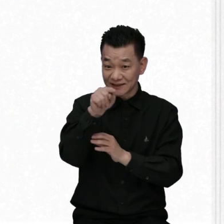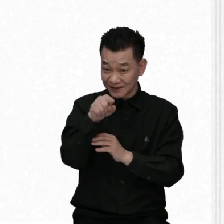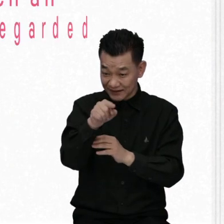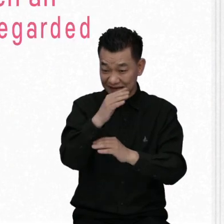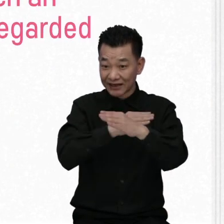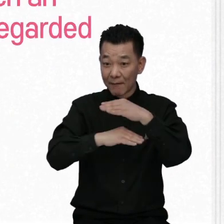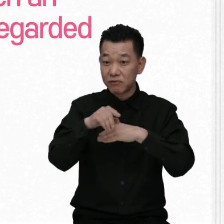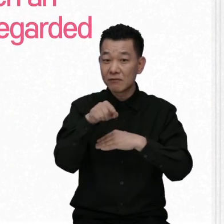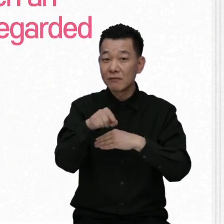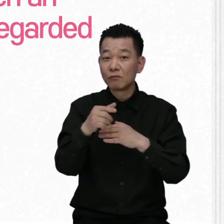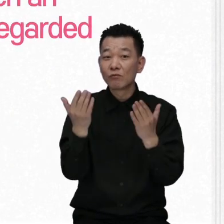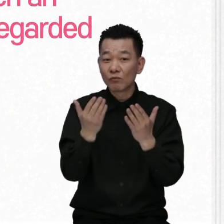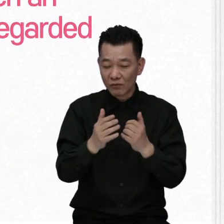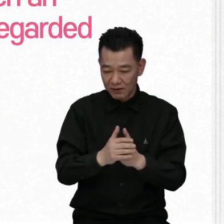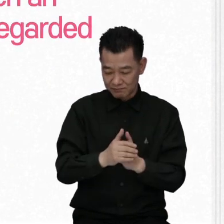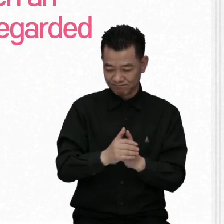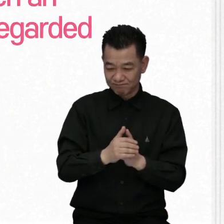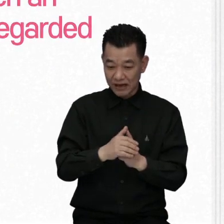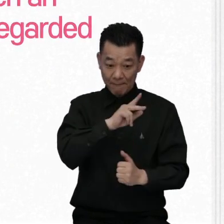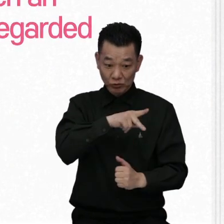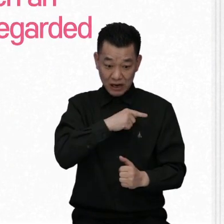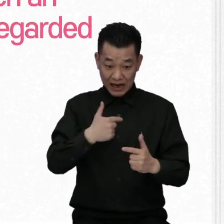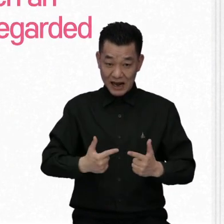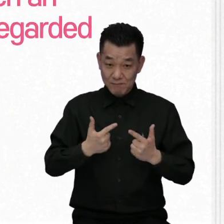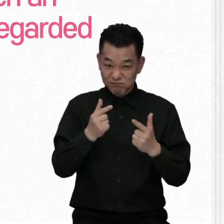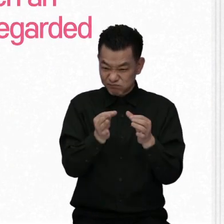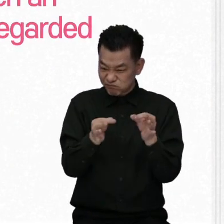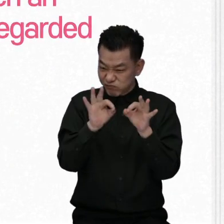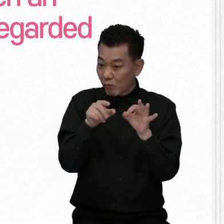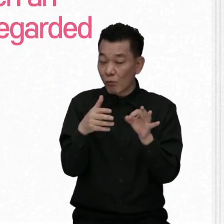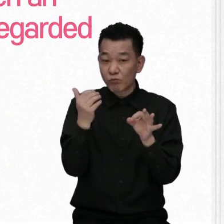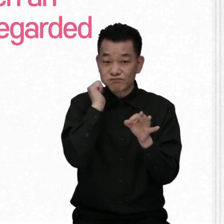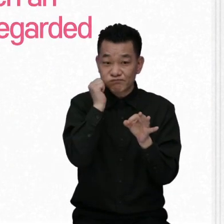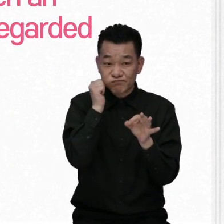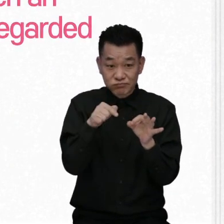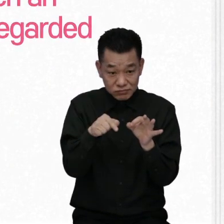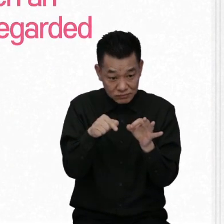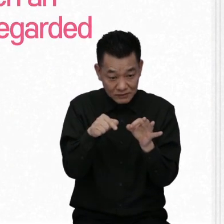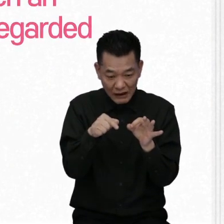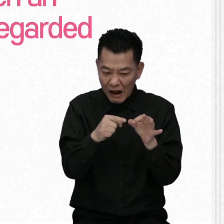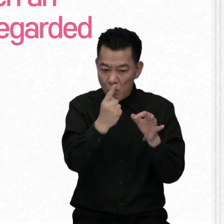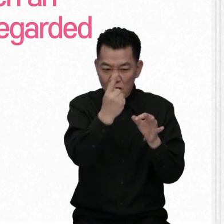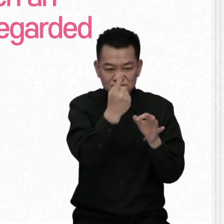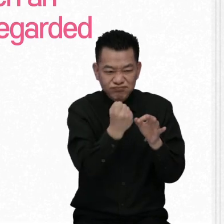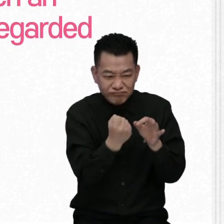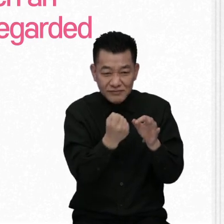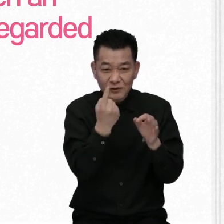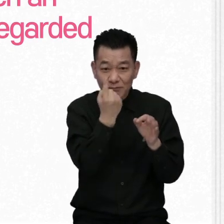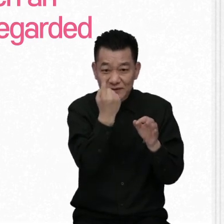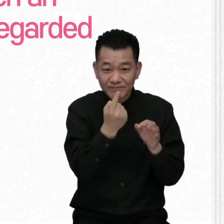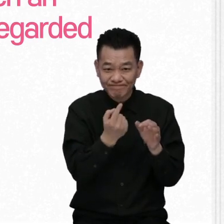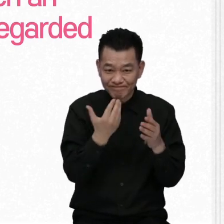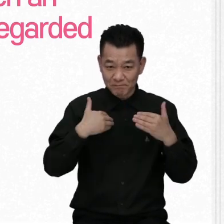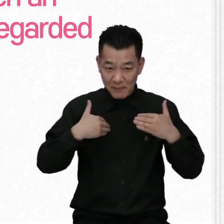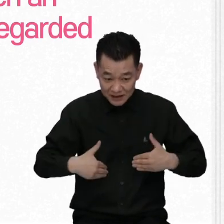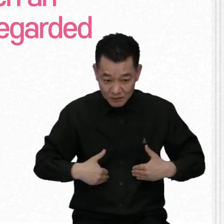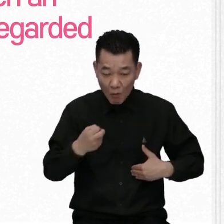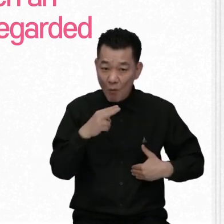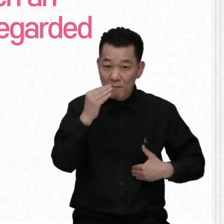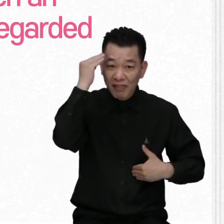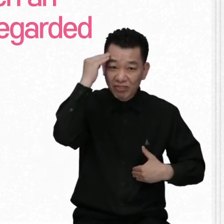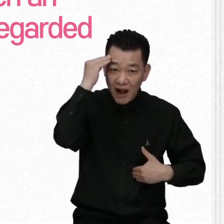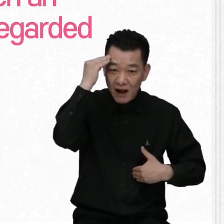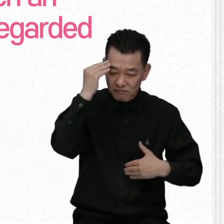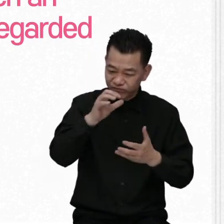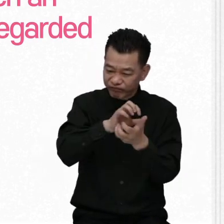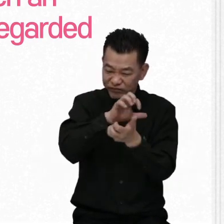with a disability is defined as the one who has a physical or mental impairment that substantially limits one or more major